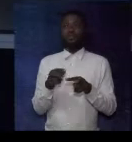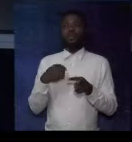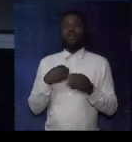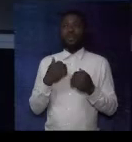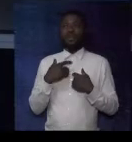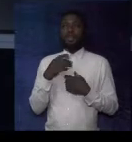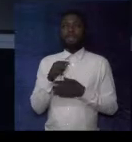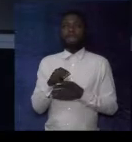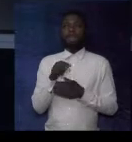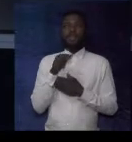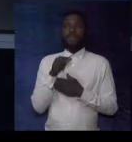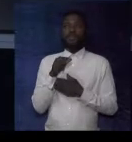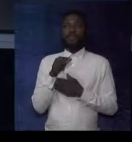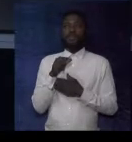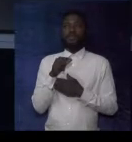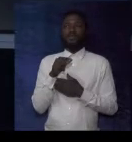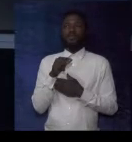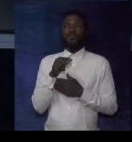We have the million.